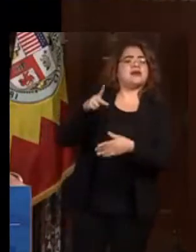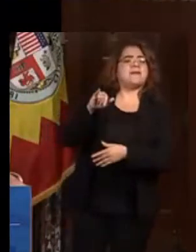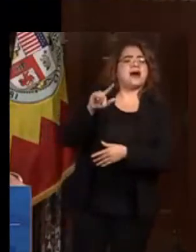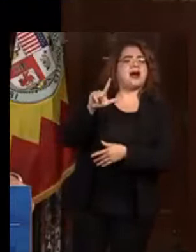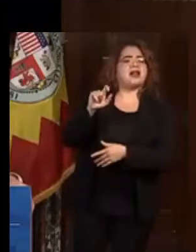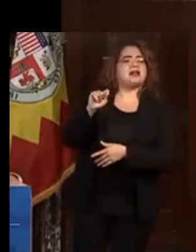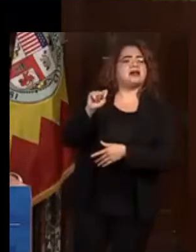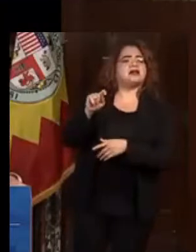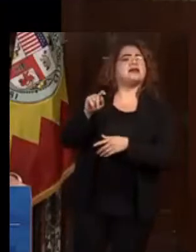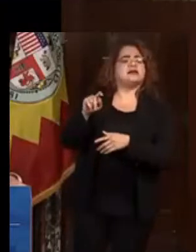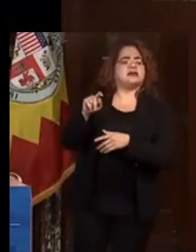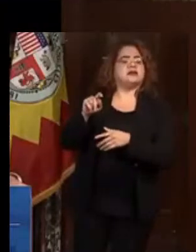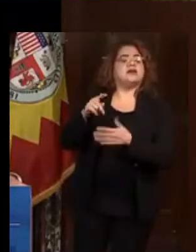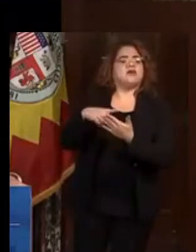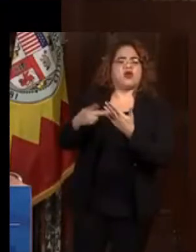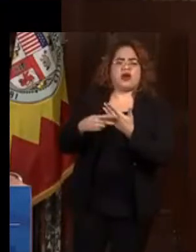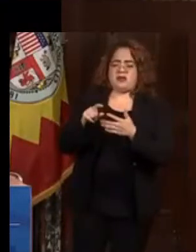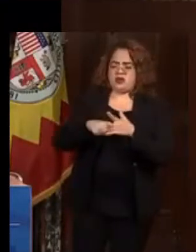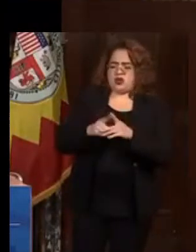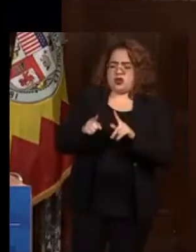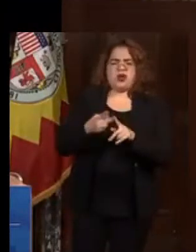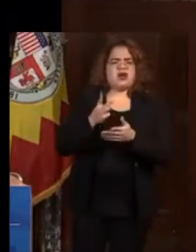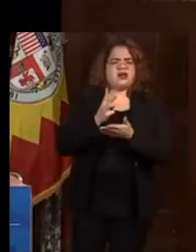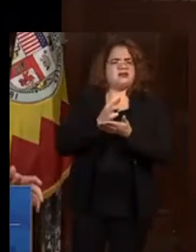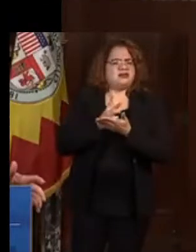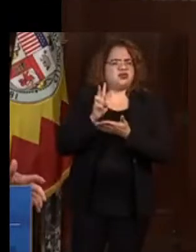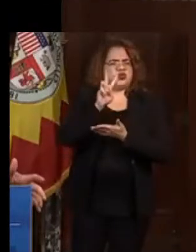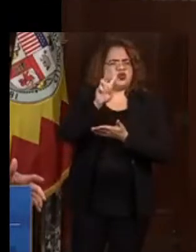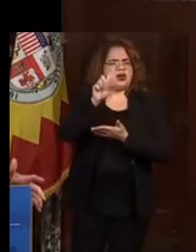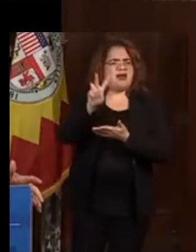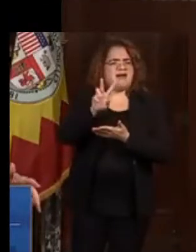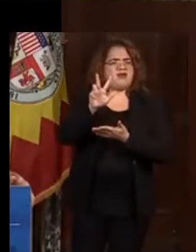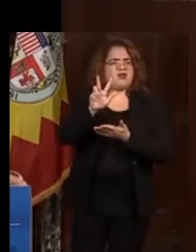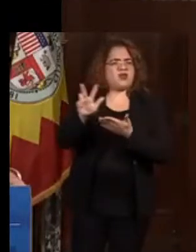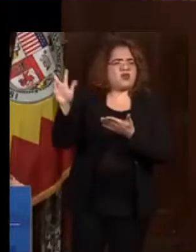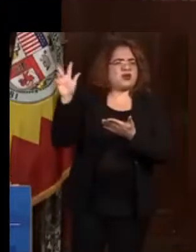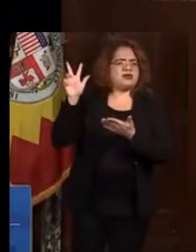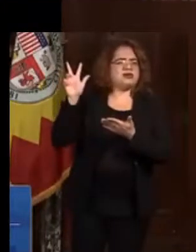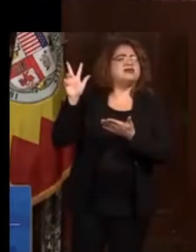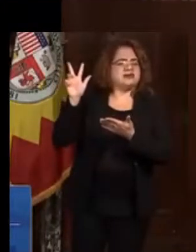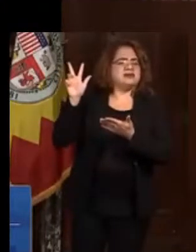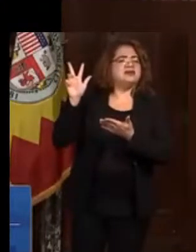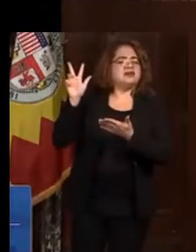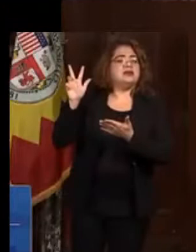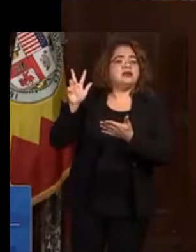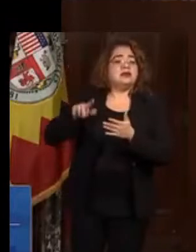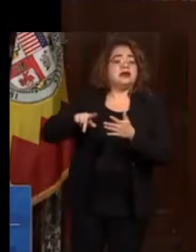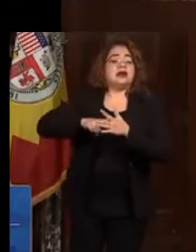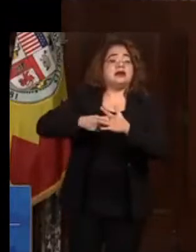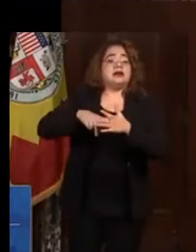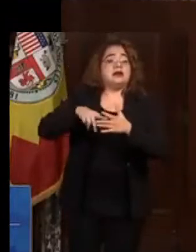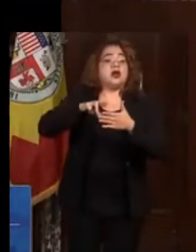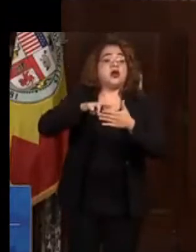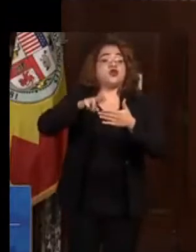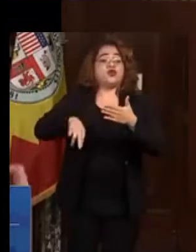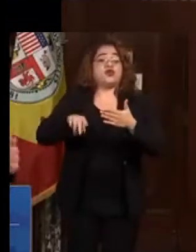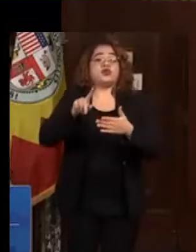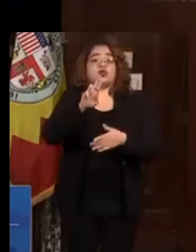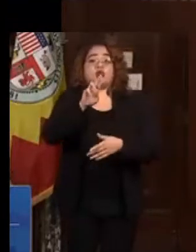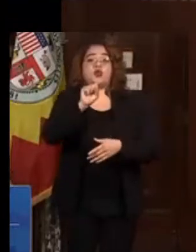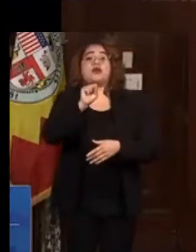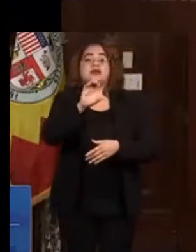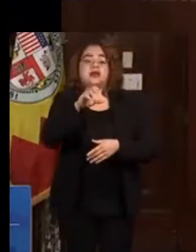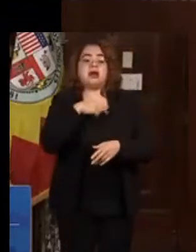believe it's 2.5 weeks ago, maybe 3. I have to double check. So in a few weeks, we'll know some of the initial results working with USC. There's a